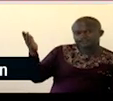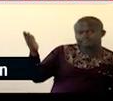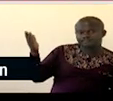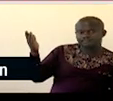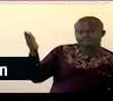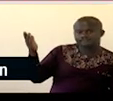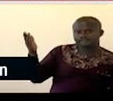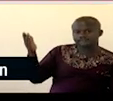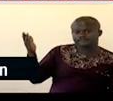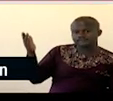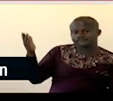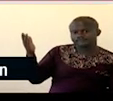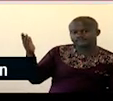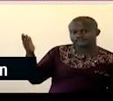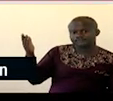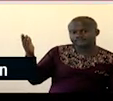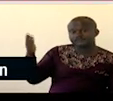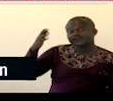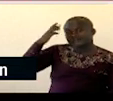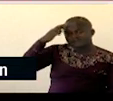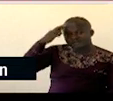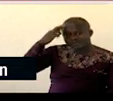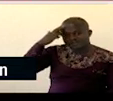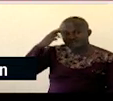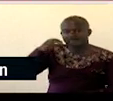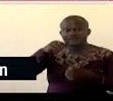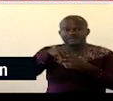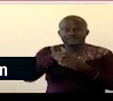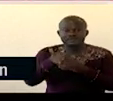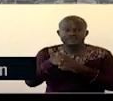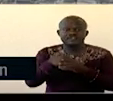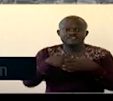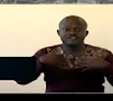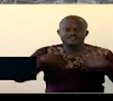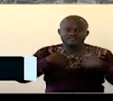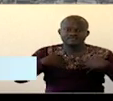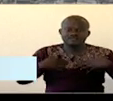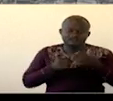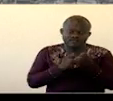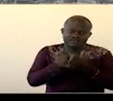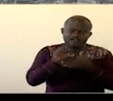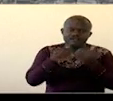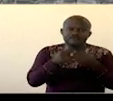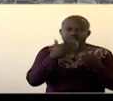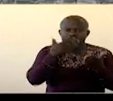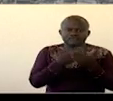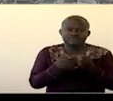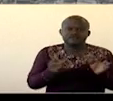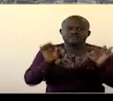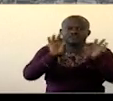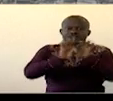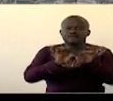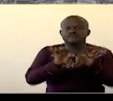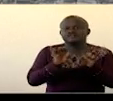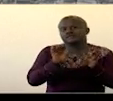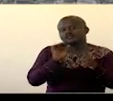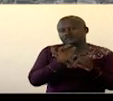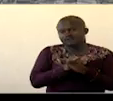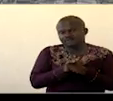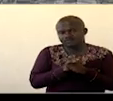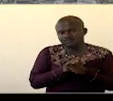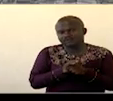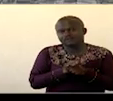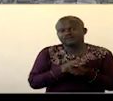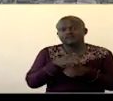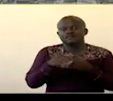insects and birds. Remember, insects and birds are good and important sources,